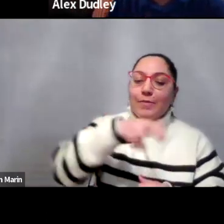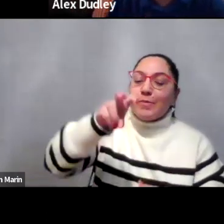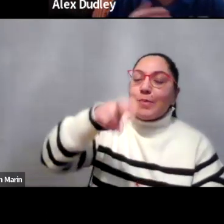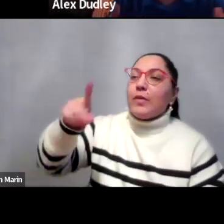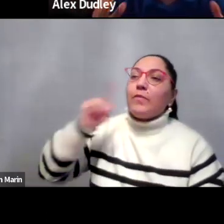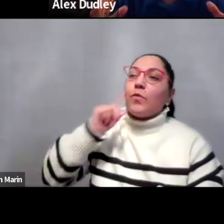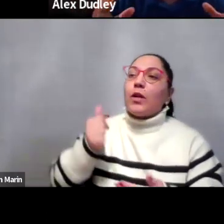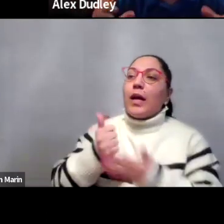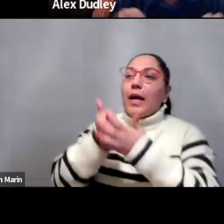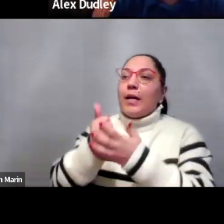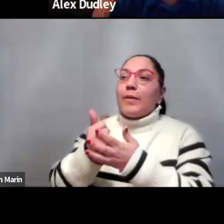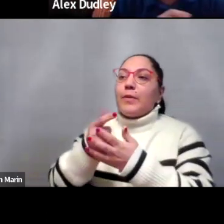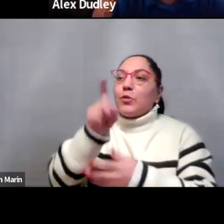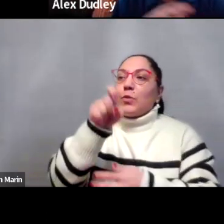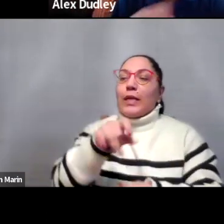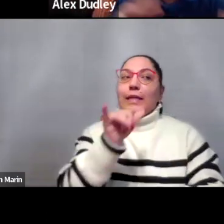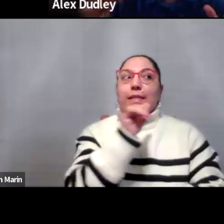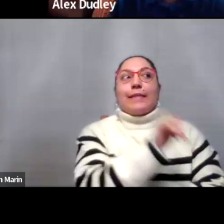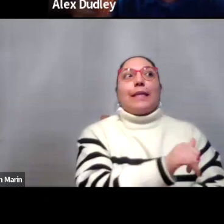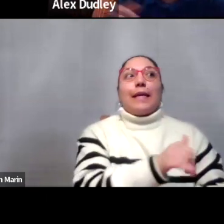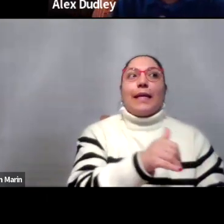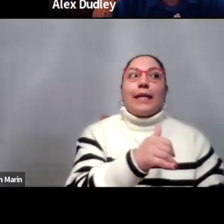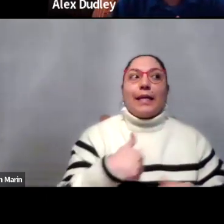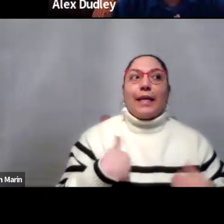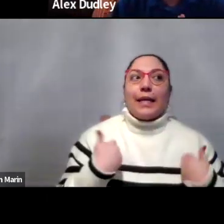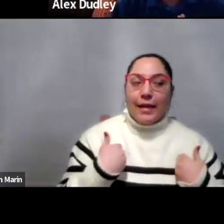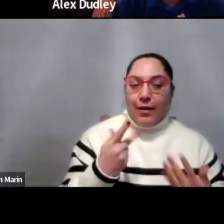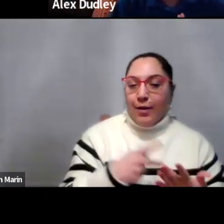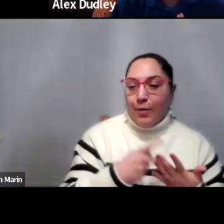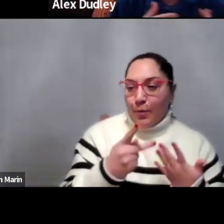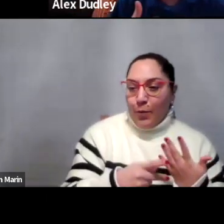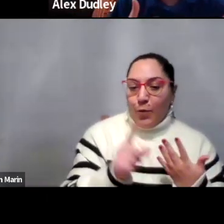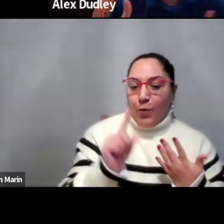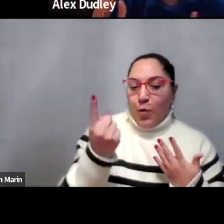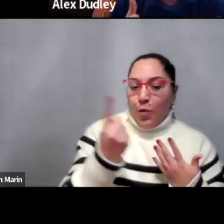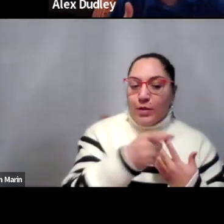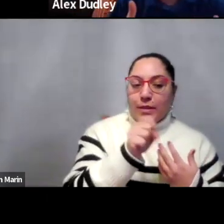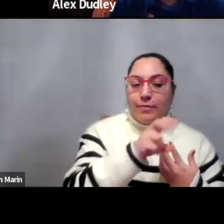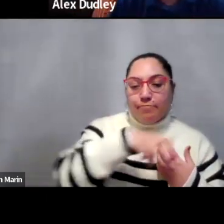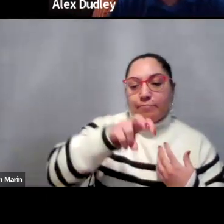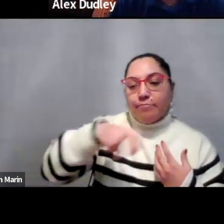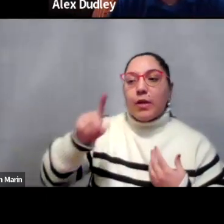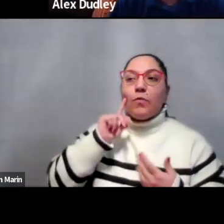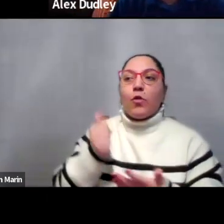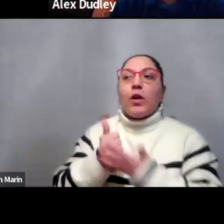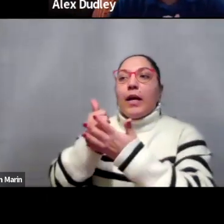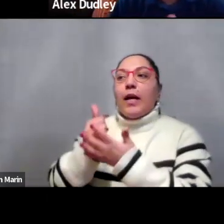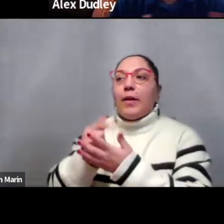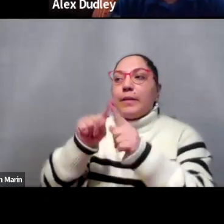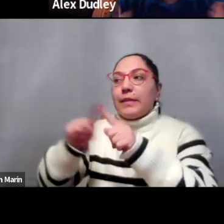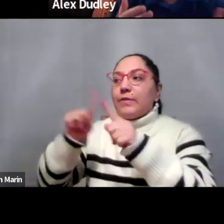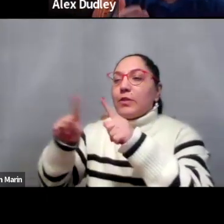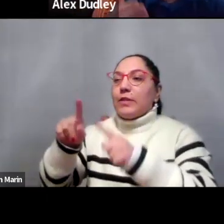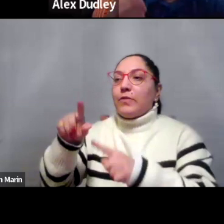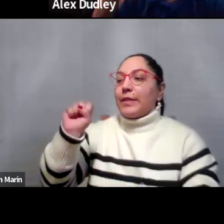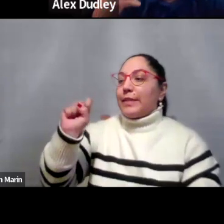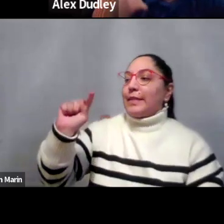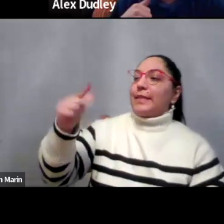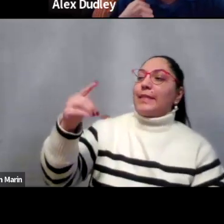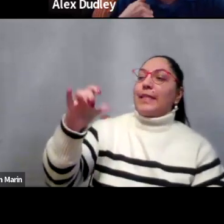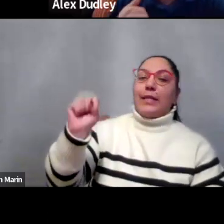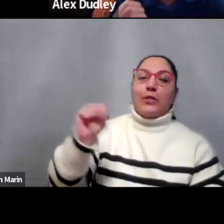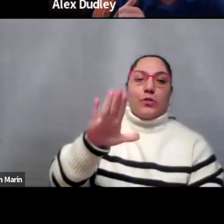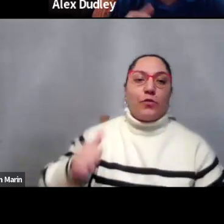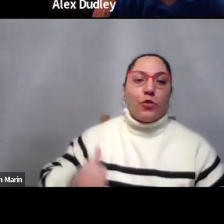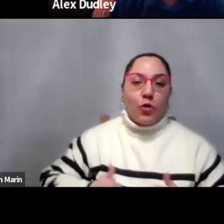programs for quite a number of years while we kind of work through that. I will say that this team, if you get referred to us after